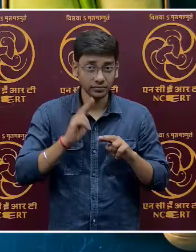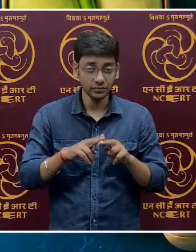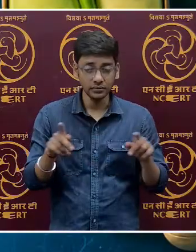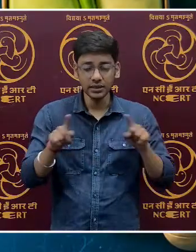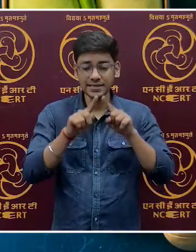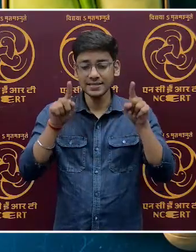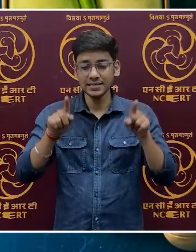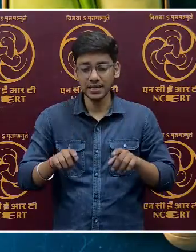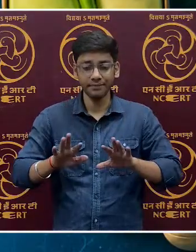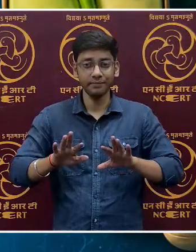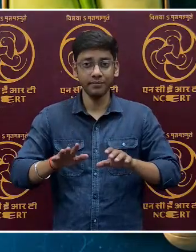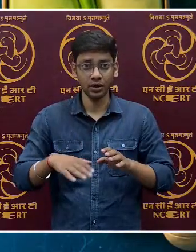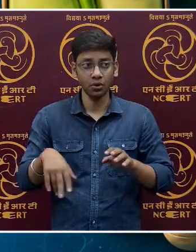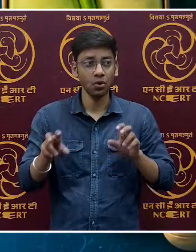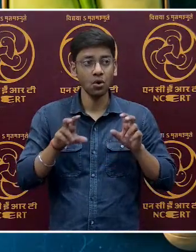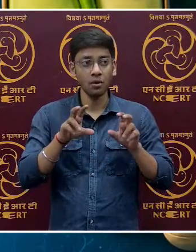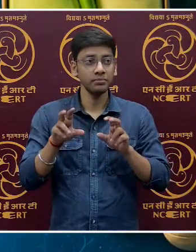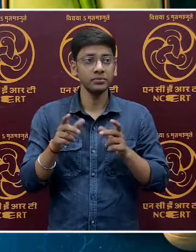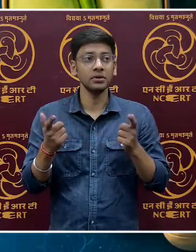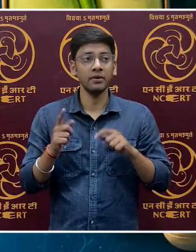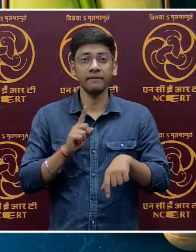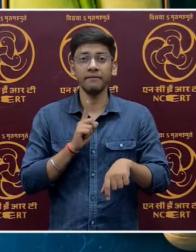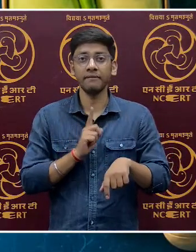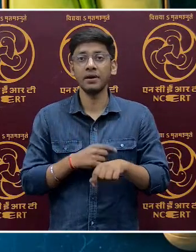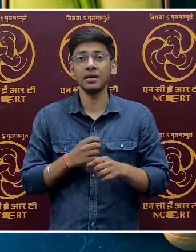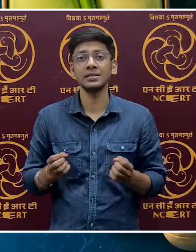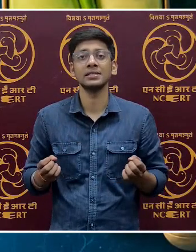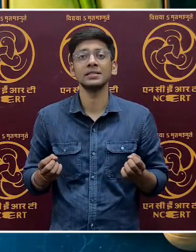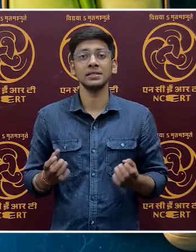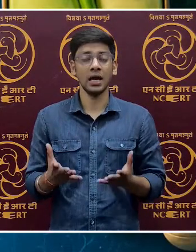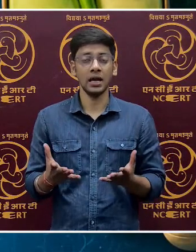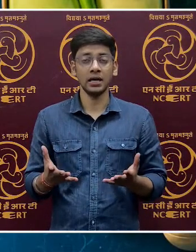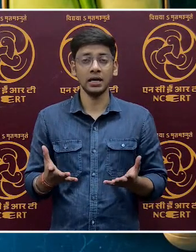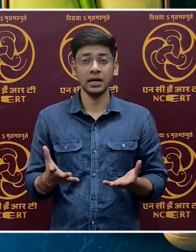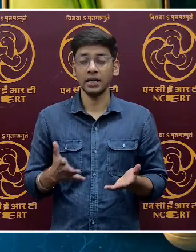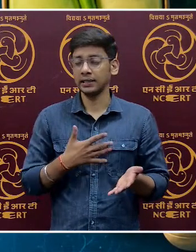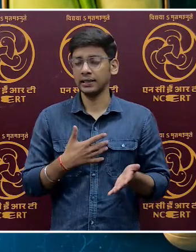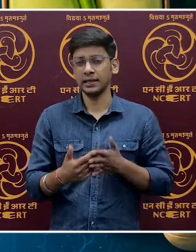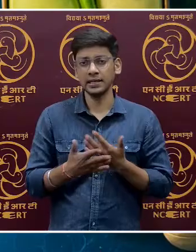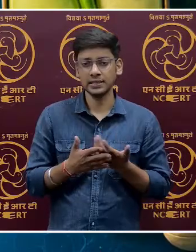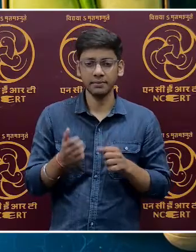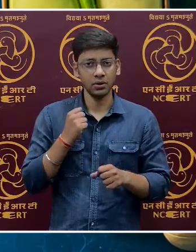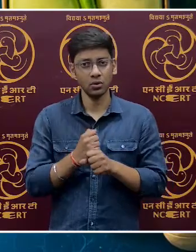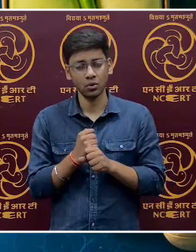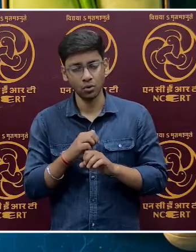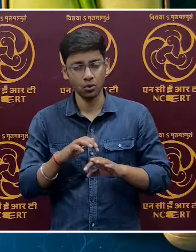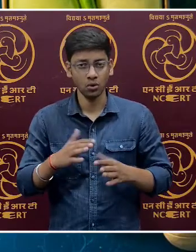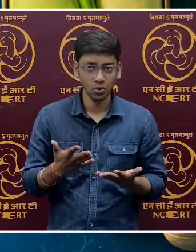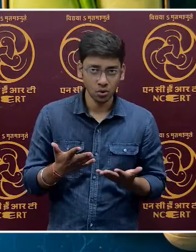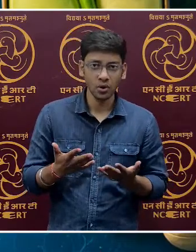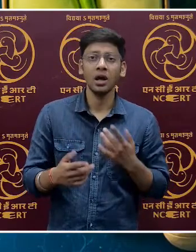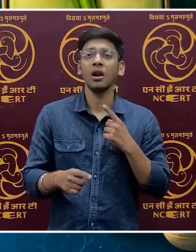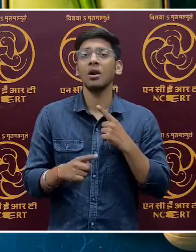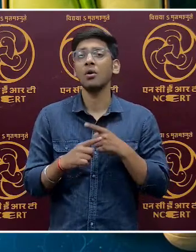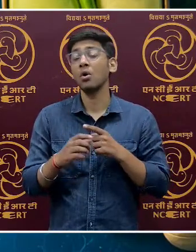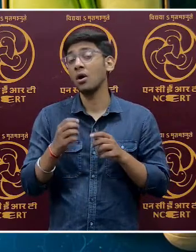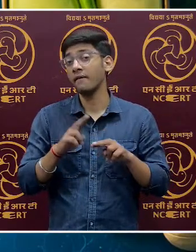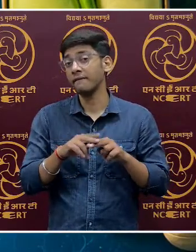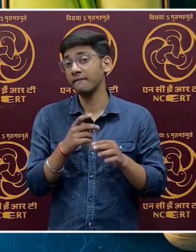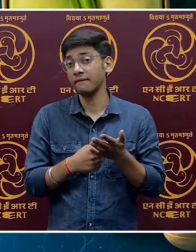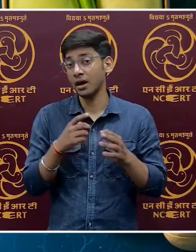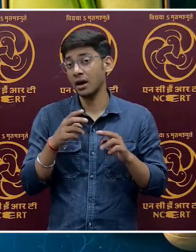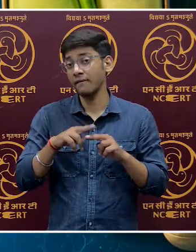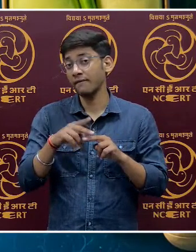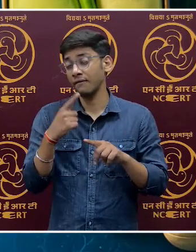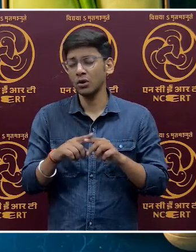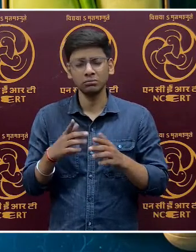if you can able to observe, the first start is needed to be done from any search engine, whether you are using the Google Chrome, Firefox or any other